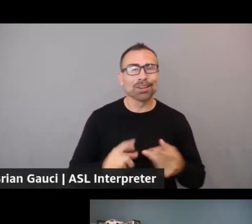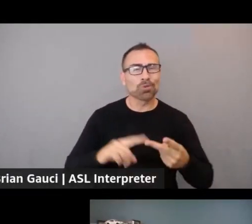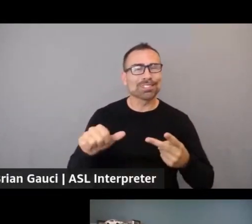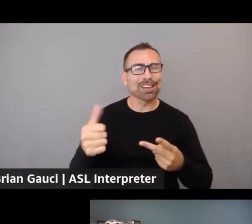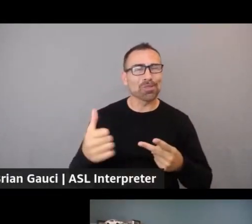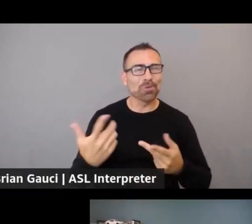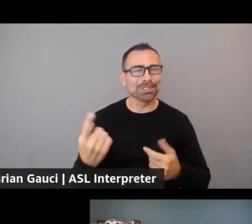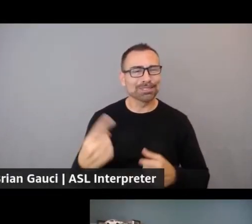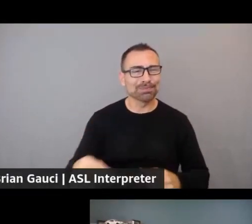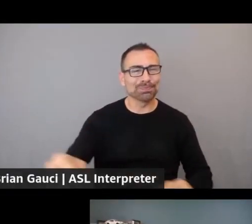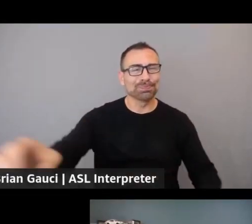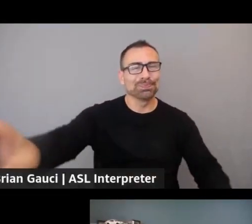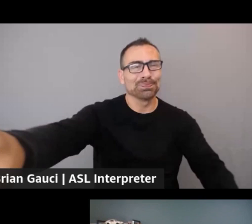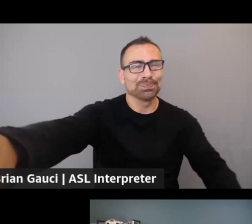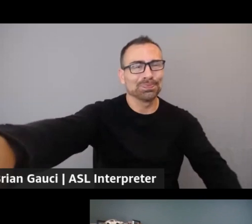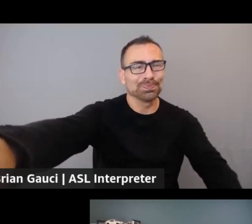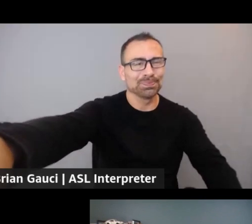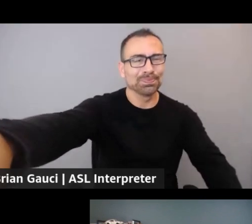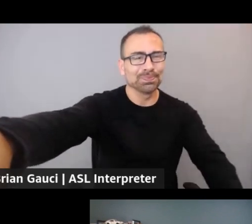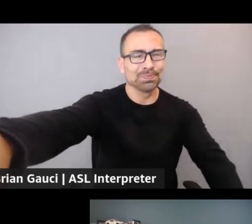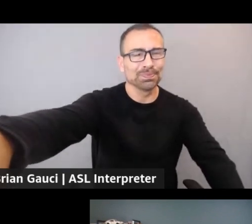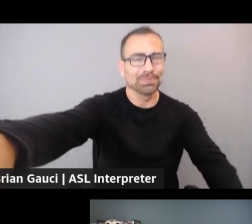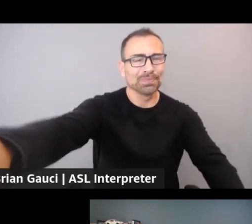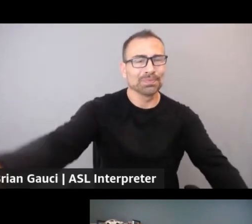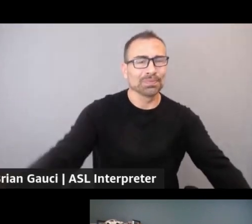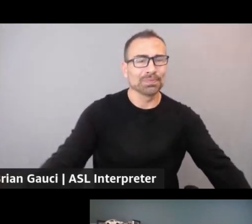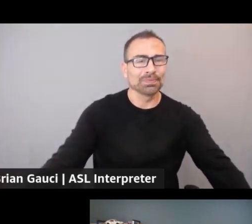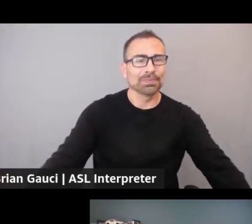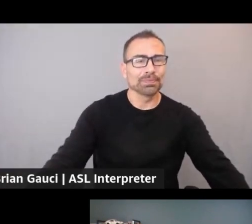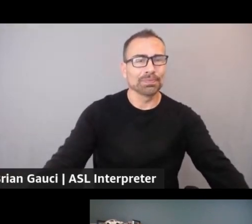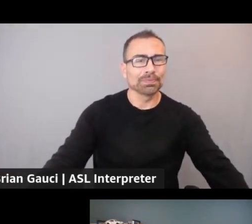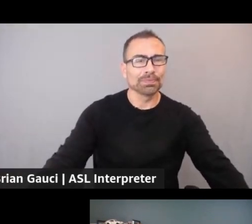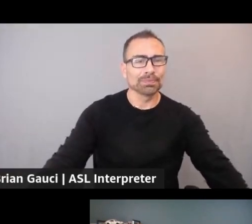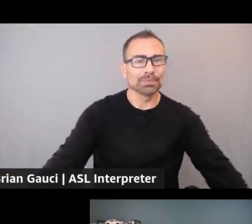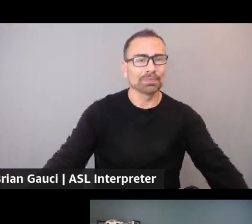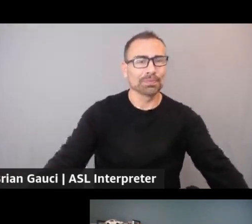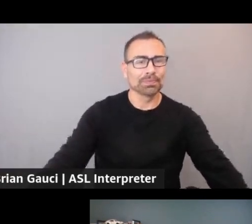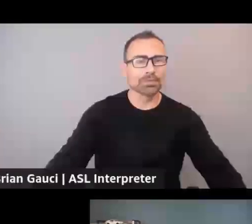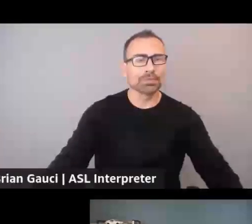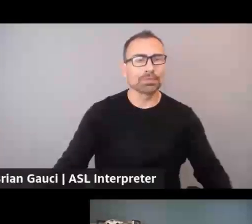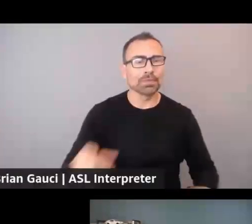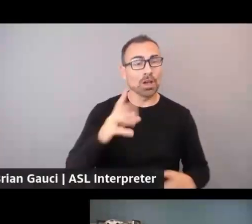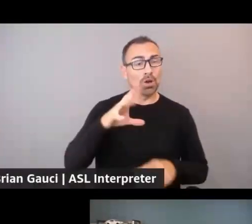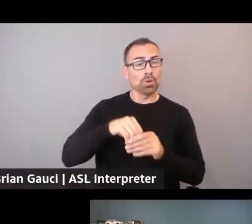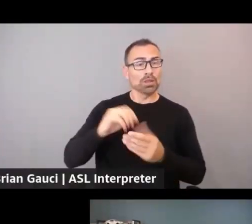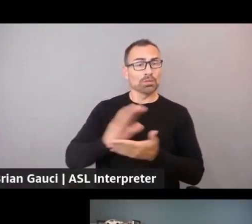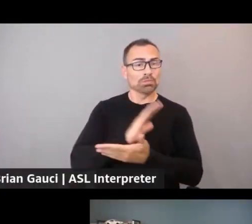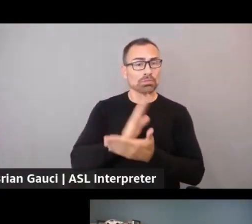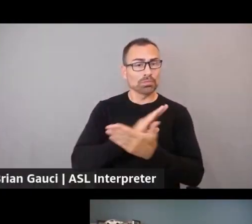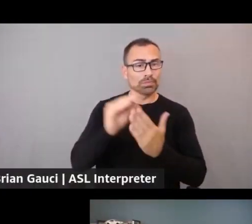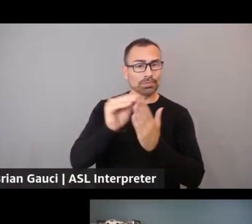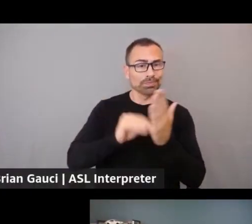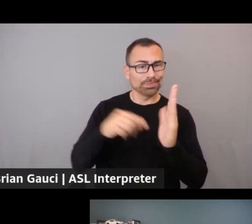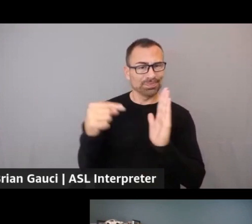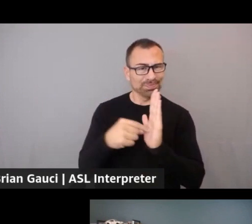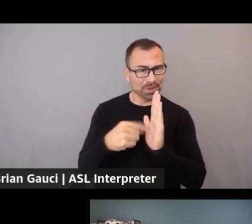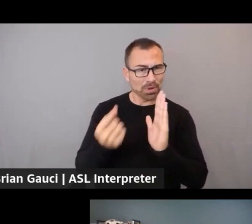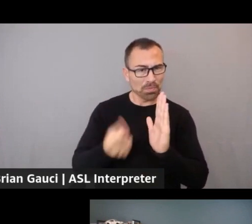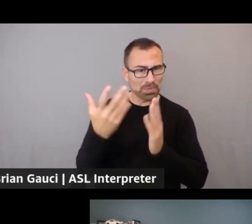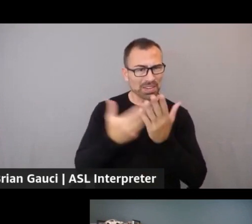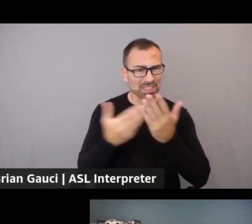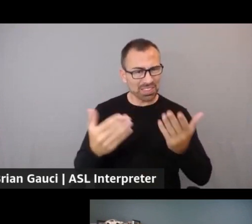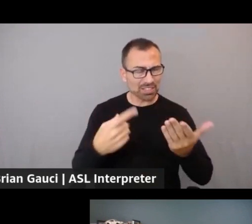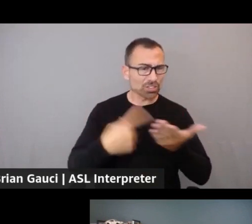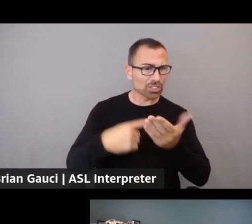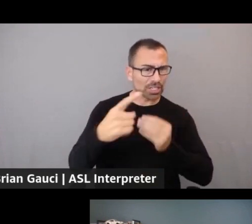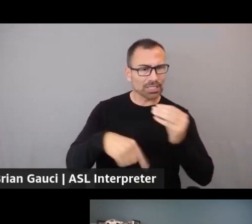great. So within this paper, they discuss several things about these models. They've got the 7 billion, 13 billion, and